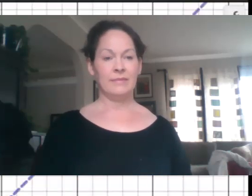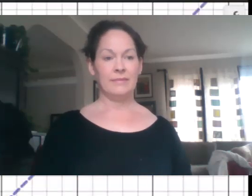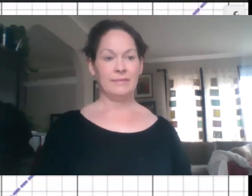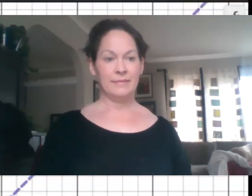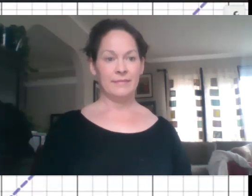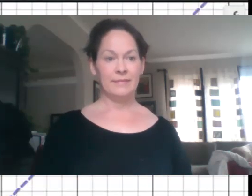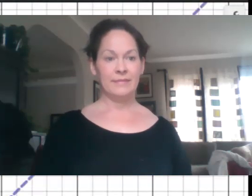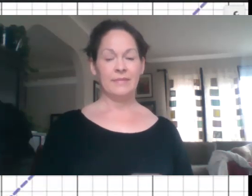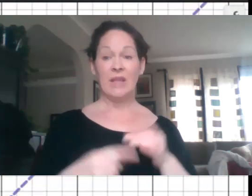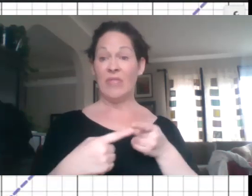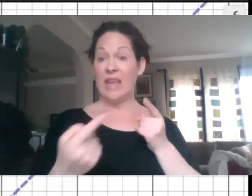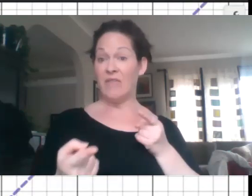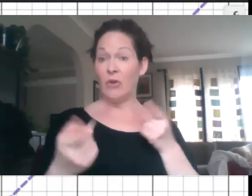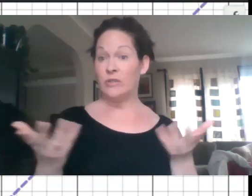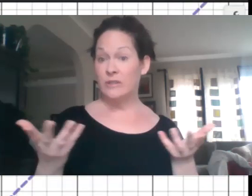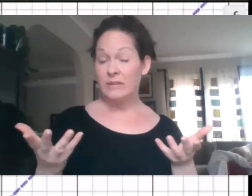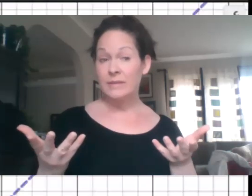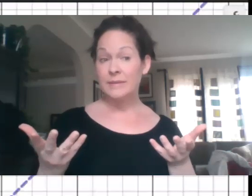my inverse was